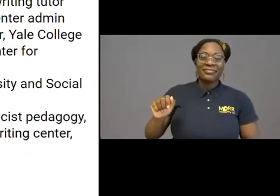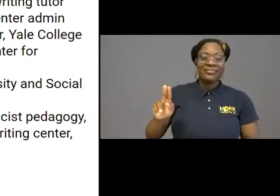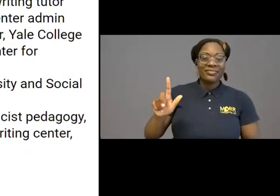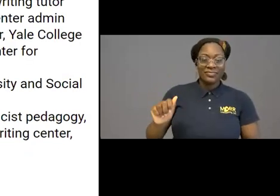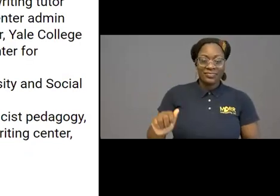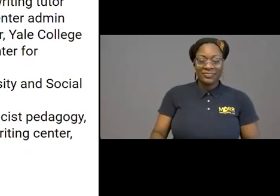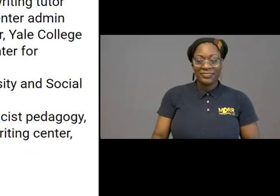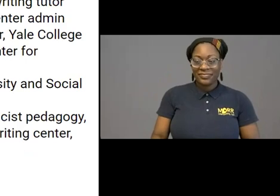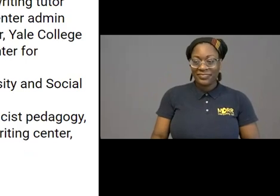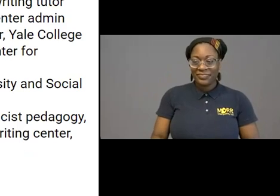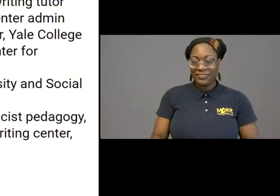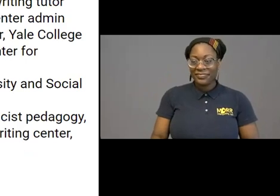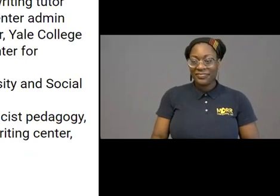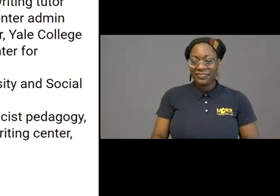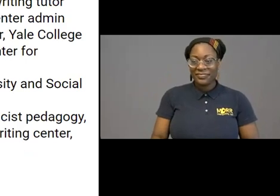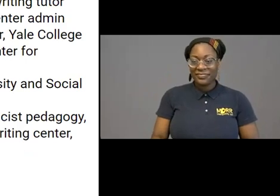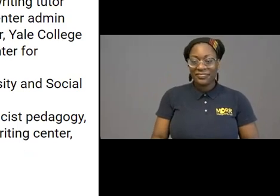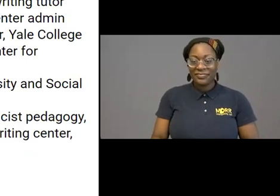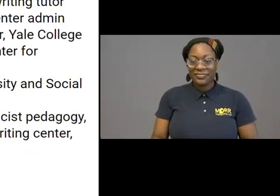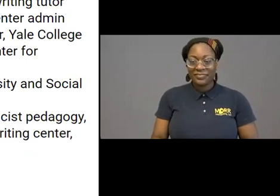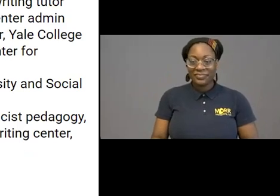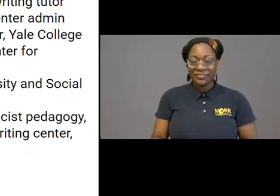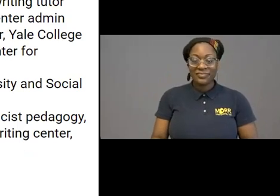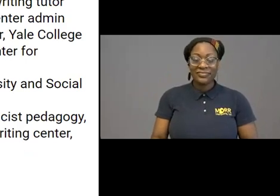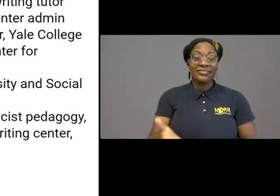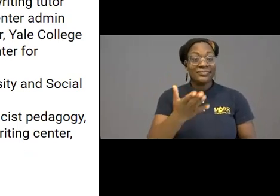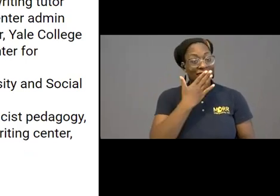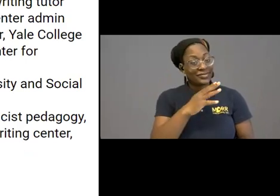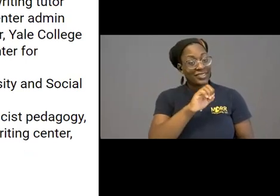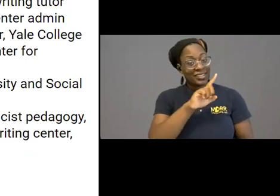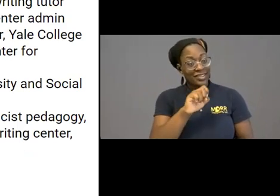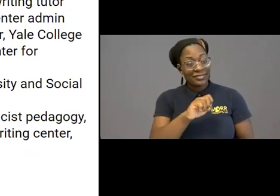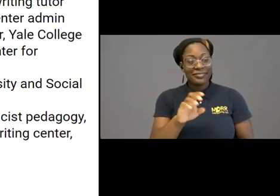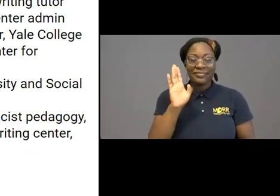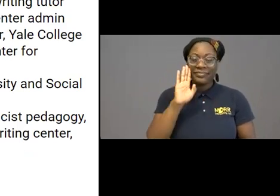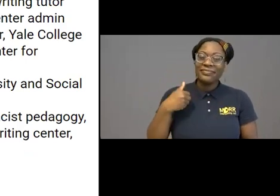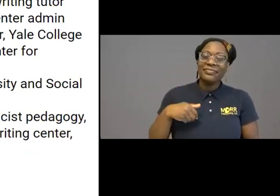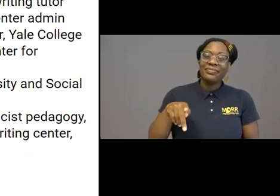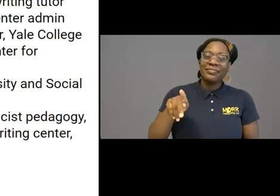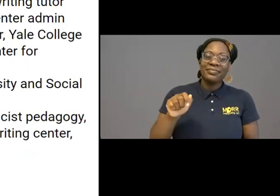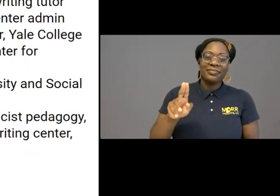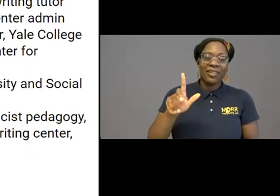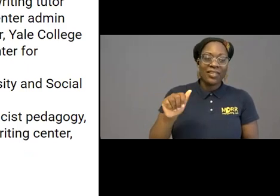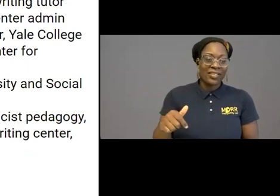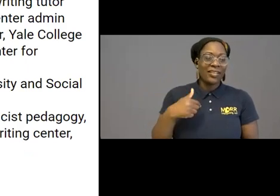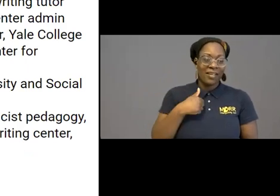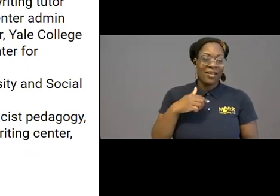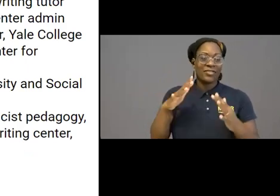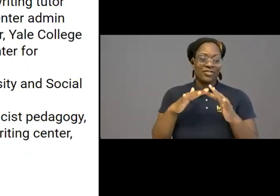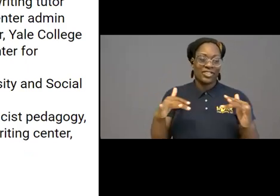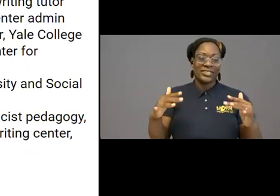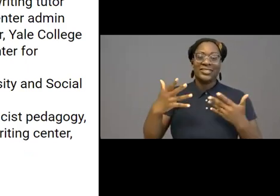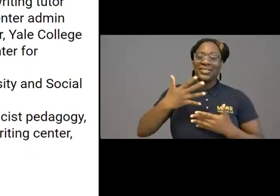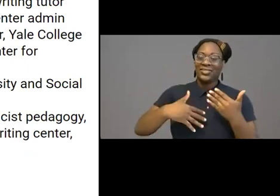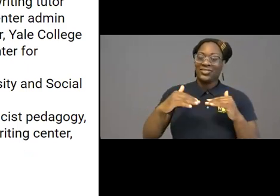Thanks, Elle. So I'm Paula, and I'm the current Diversity and Social Justice Committee Chair. I've been working in writing